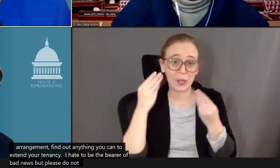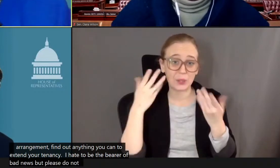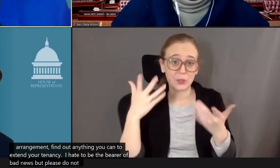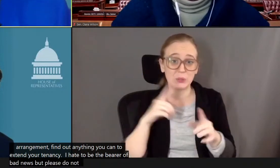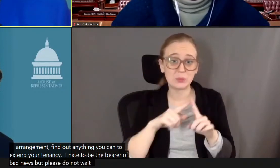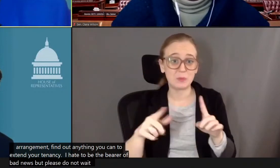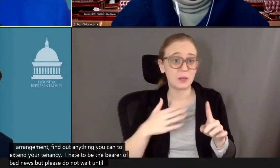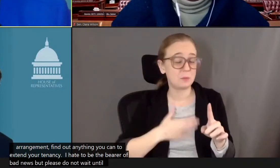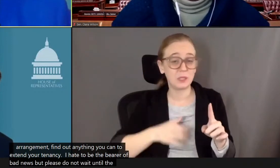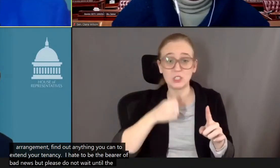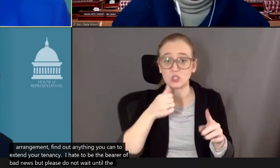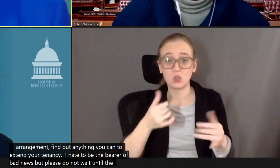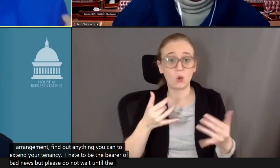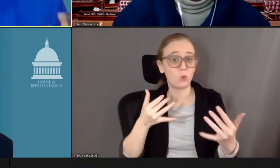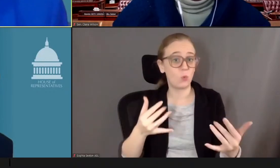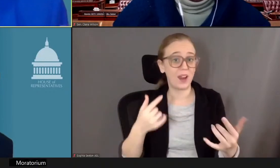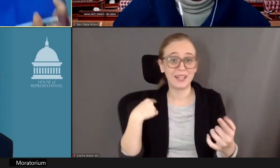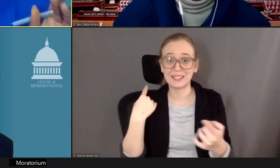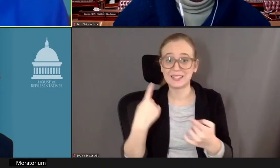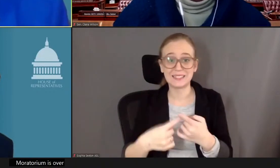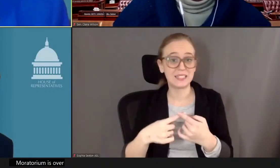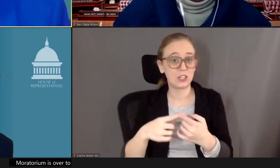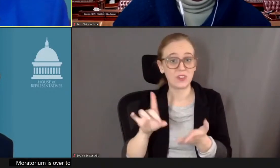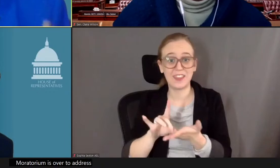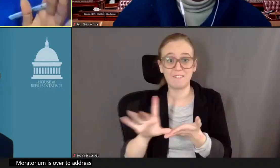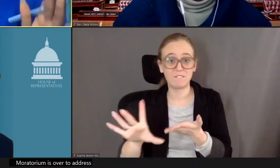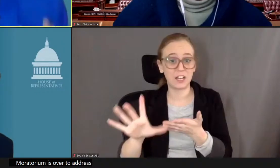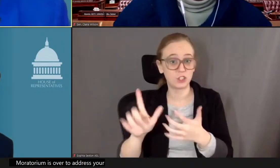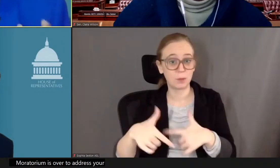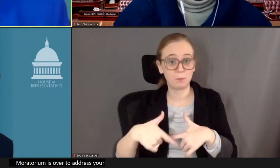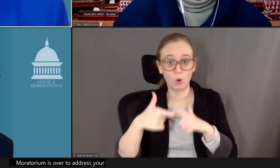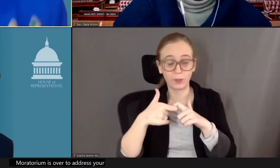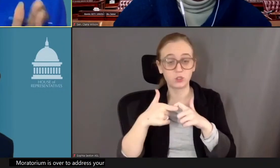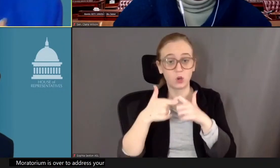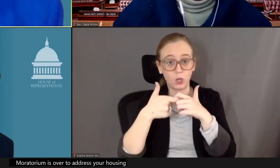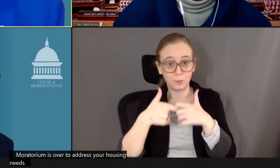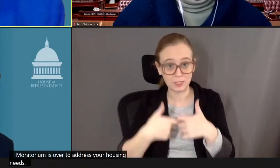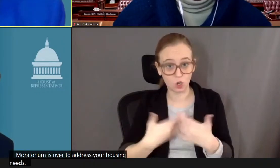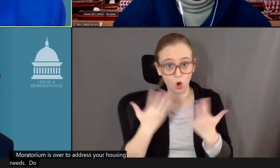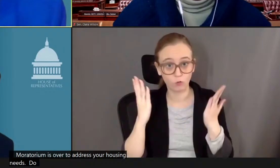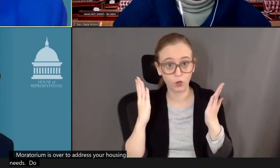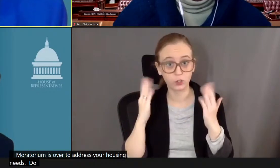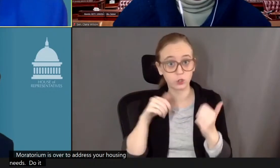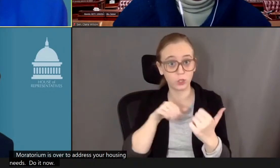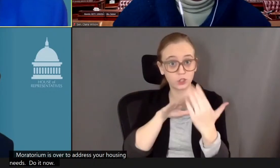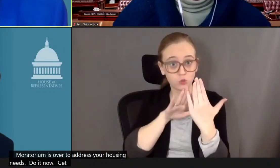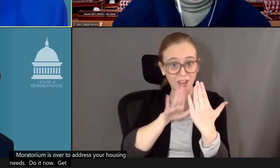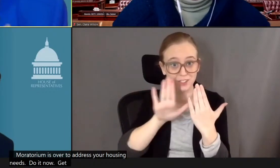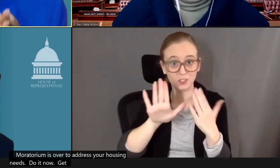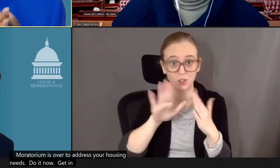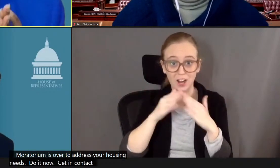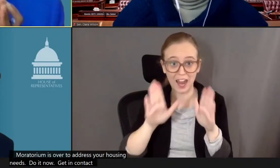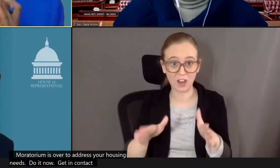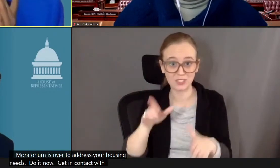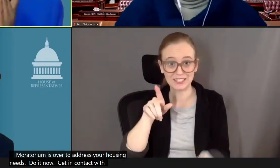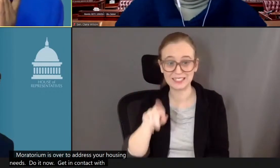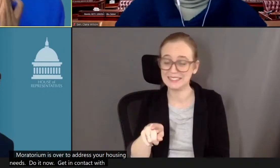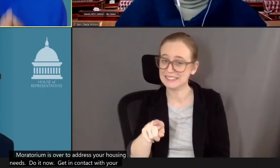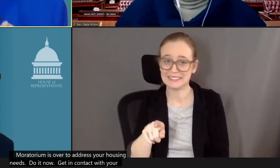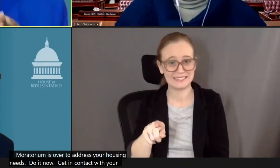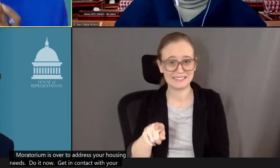eviction moratorium is over to address your housing needs. Do it now. Get in contact with your landlord.